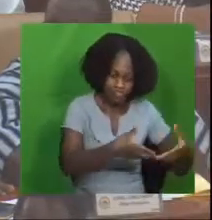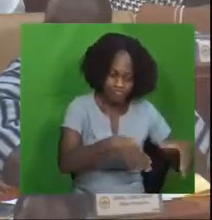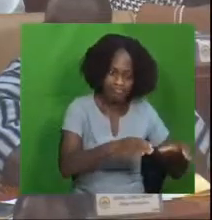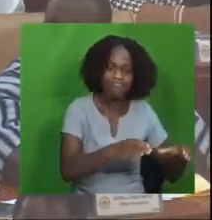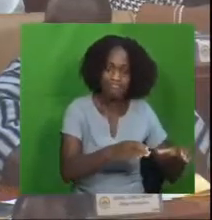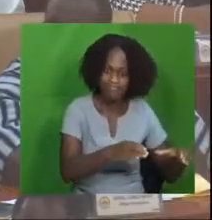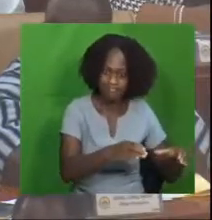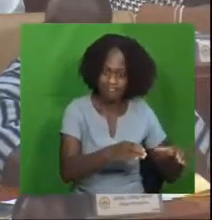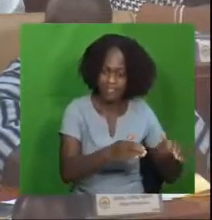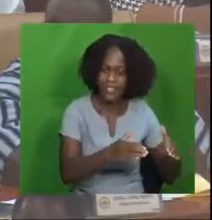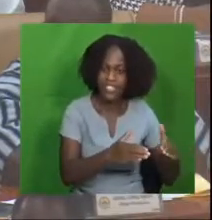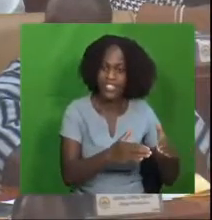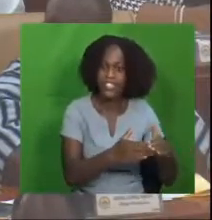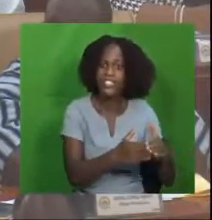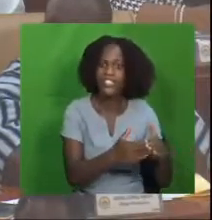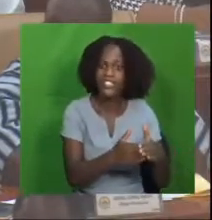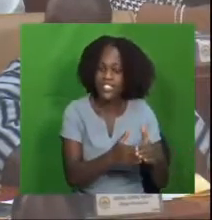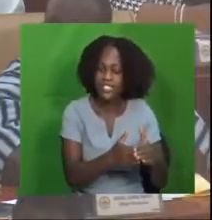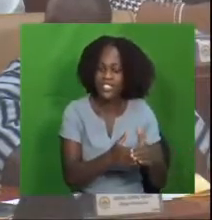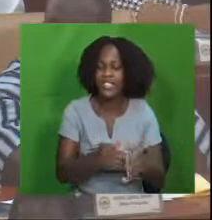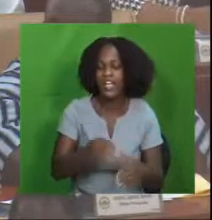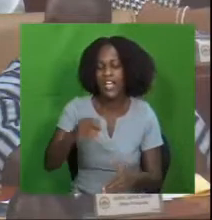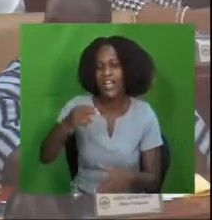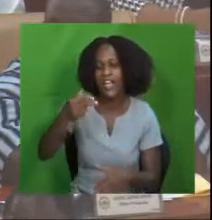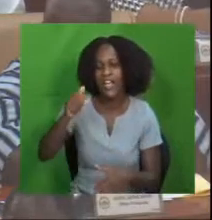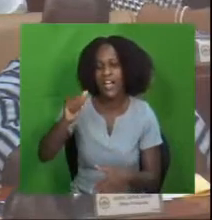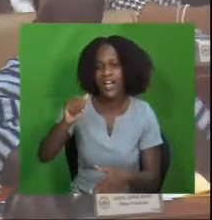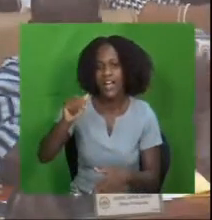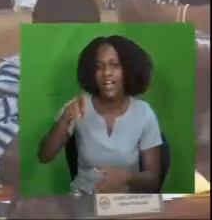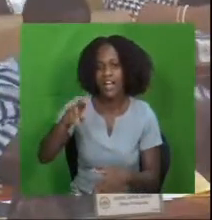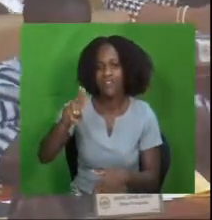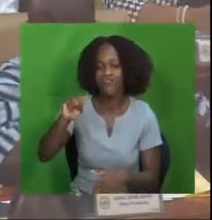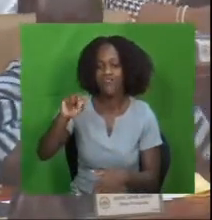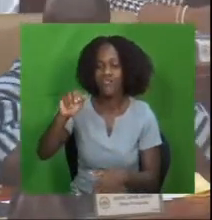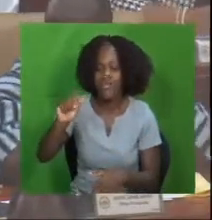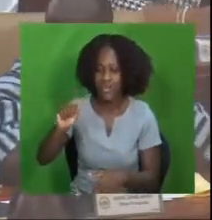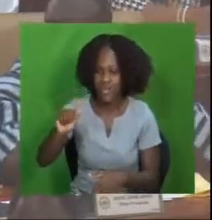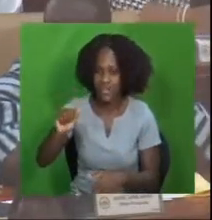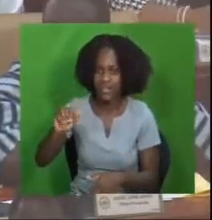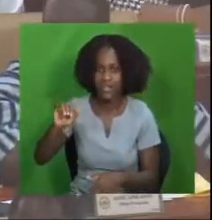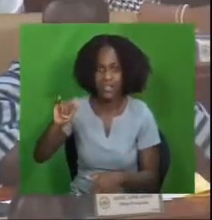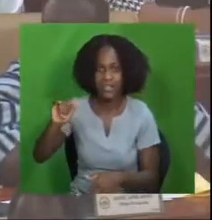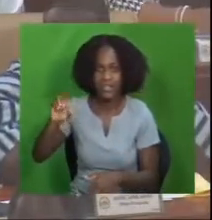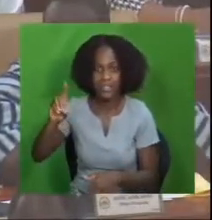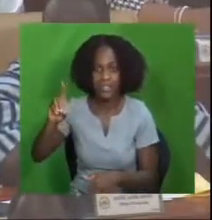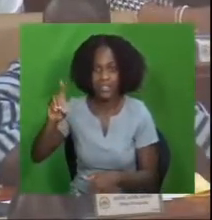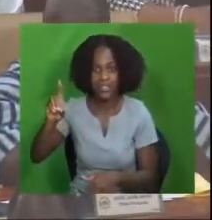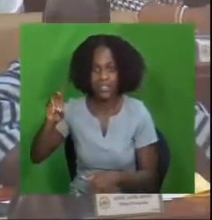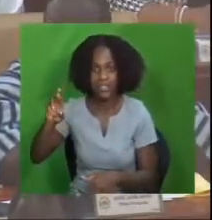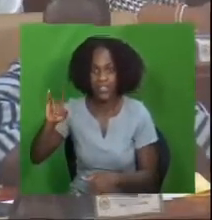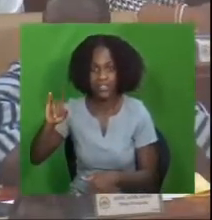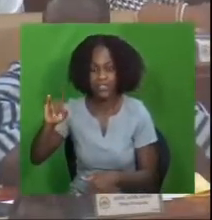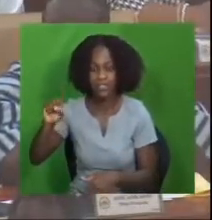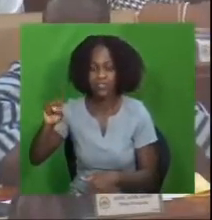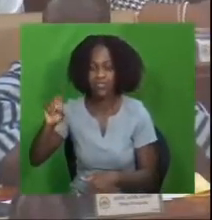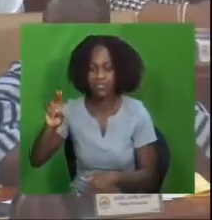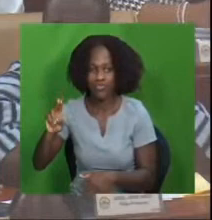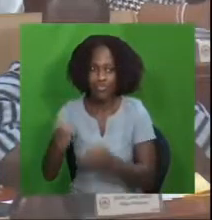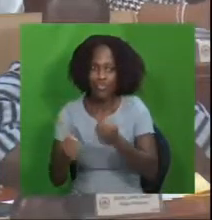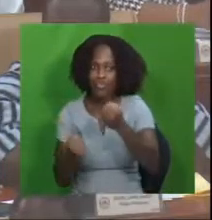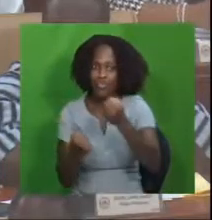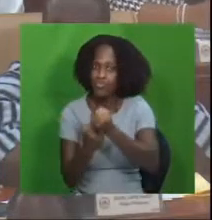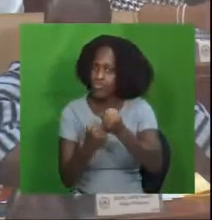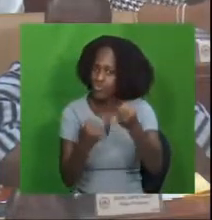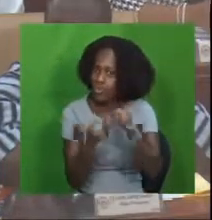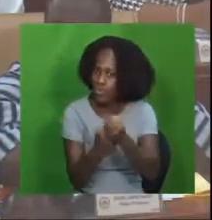the able leadership of Honorable Haruna Idrisu, will stand with them, vote against e-levy, remain resolute,